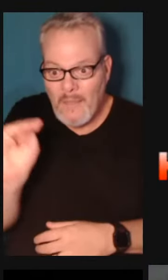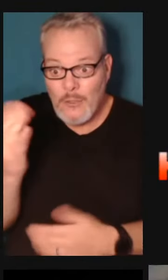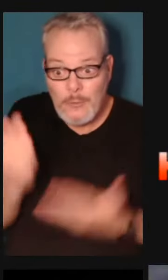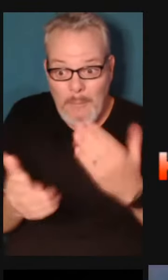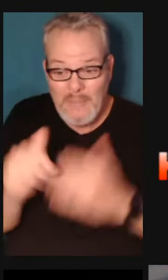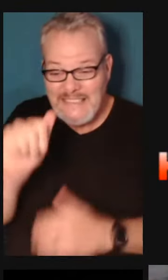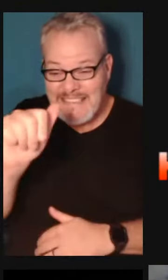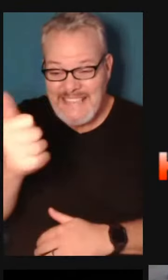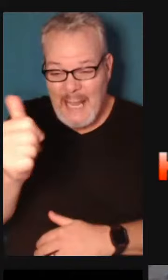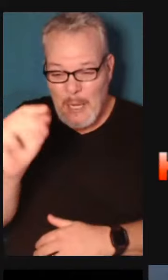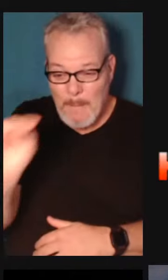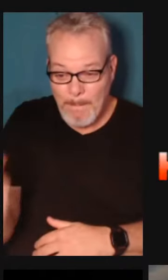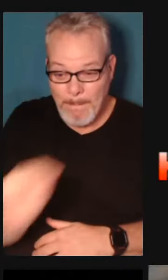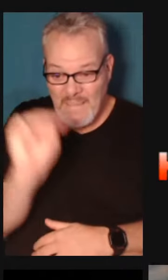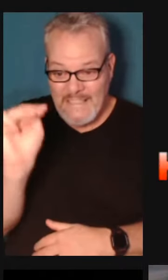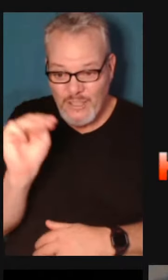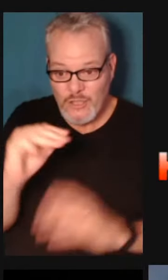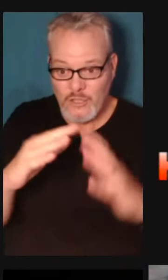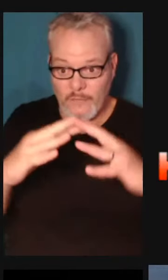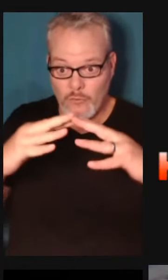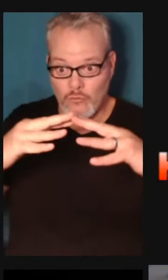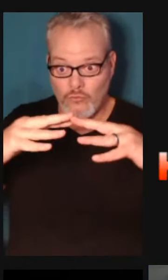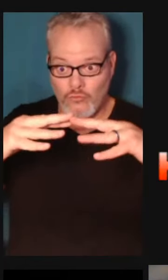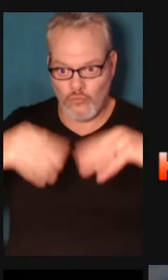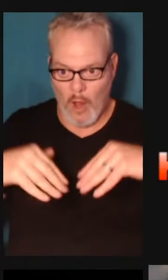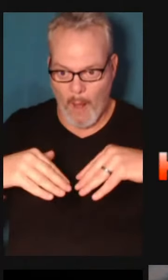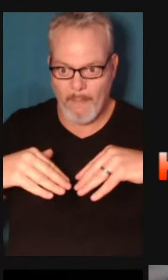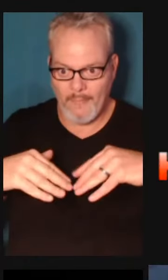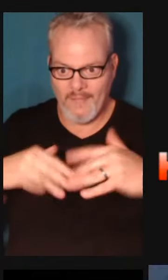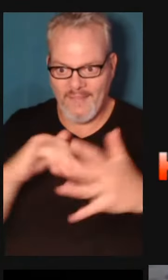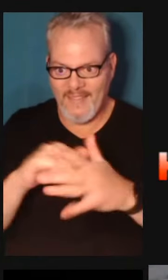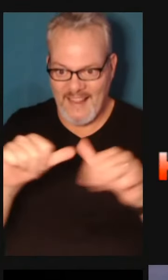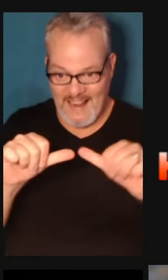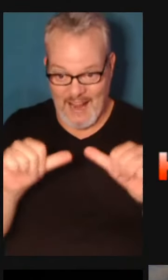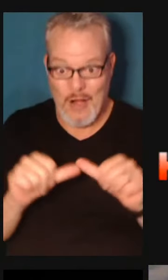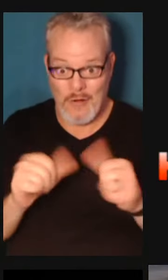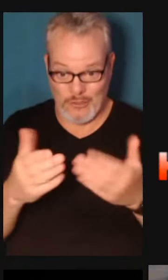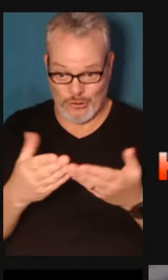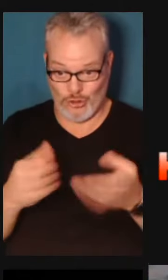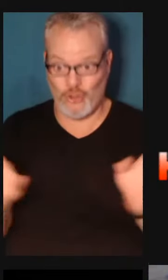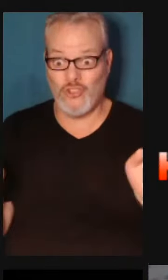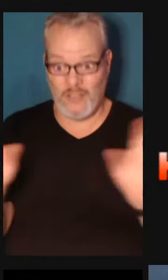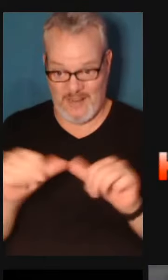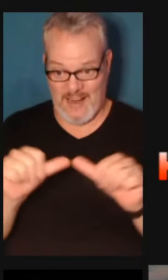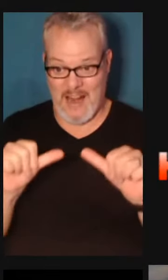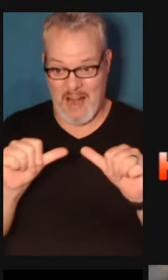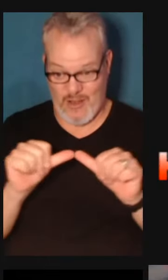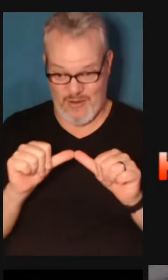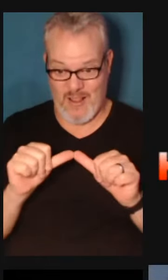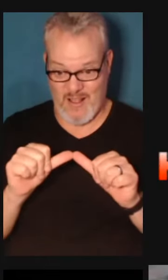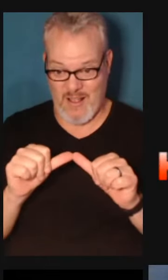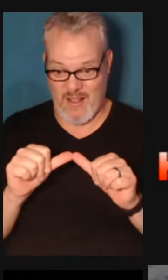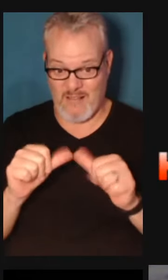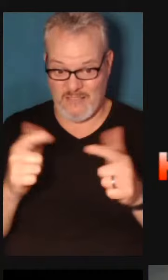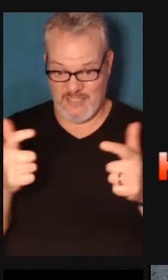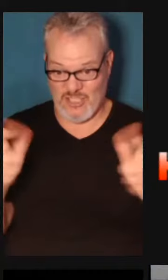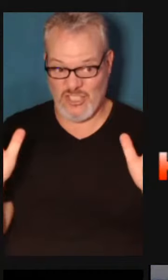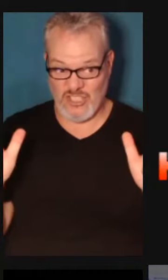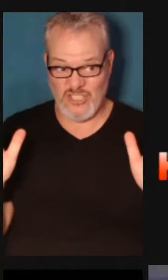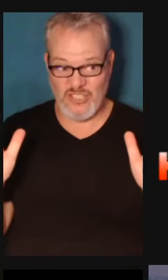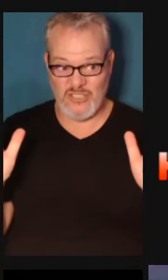drop right there in the center of it. And you see it's a pretty broad area. I mean, it's a fairly small area of the crater floor, which is pretty